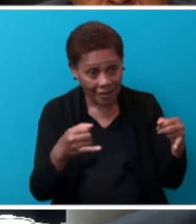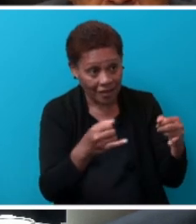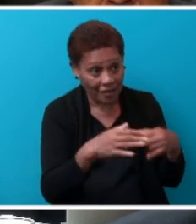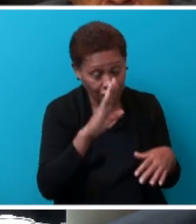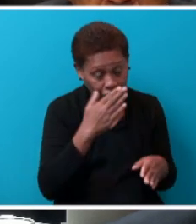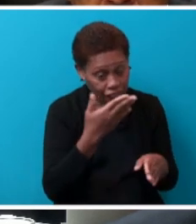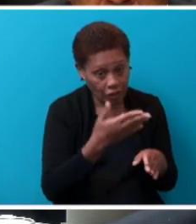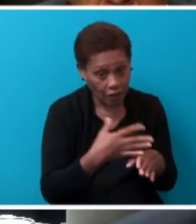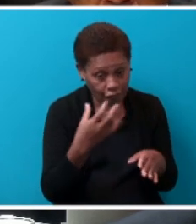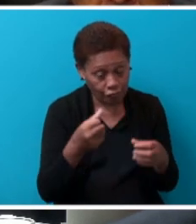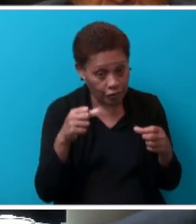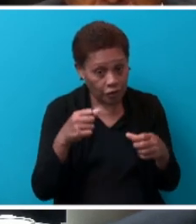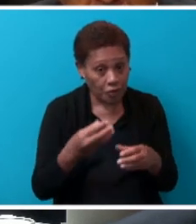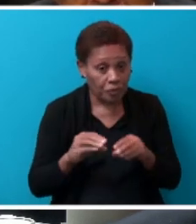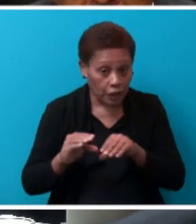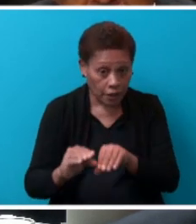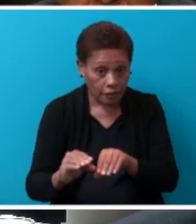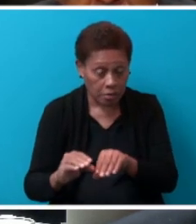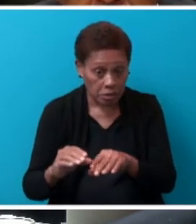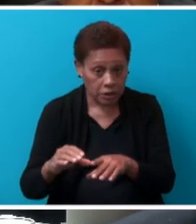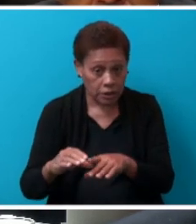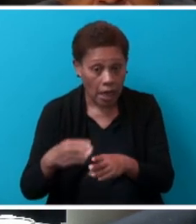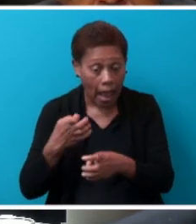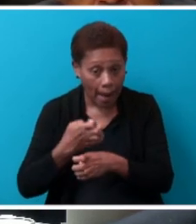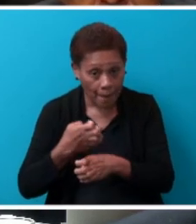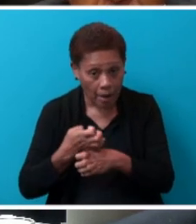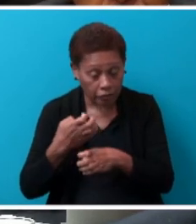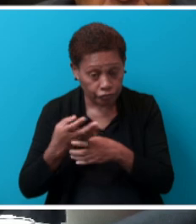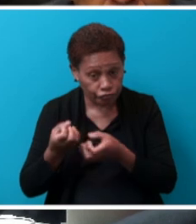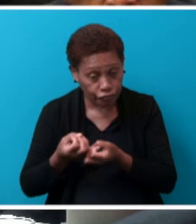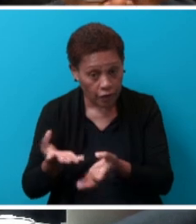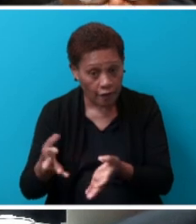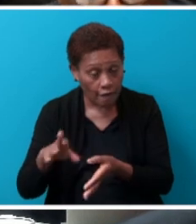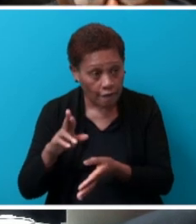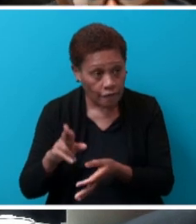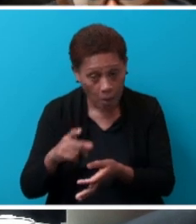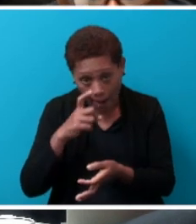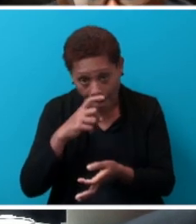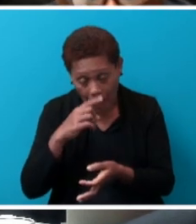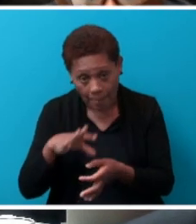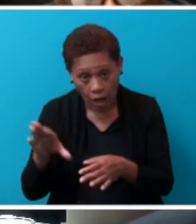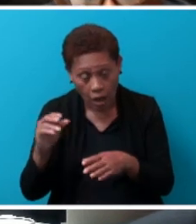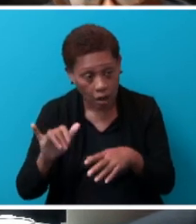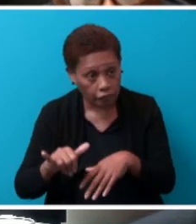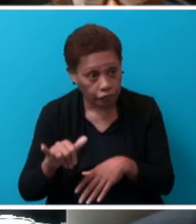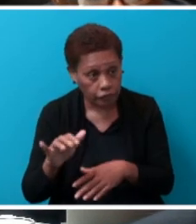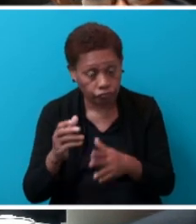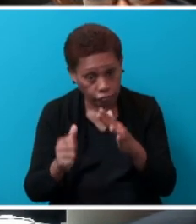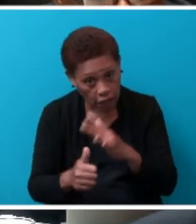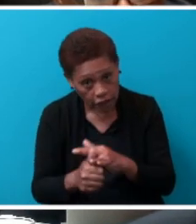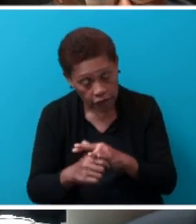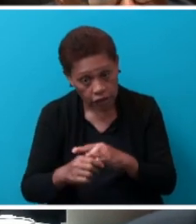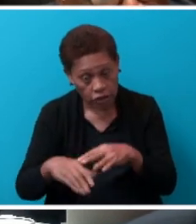for investment, employment, and service delivery. The project is about giving the people of Yasawa great access to opportunity